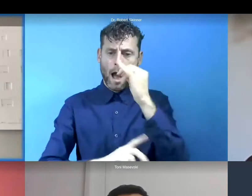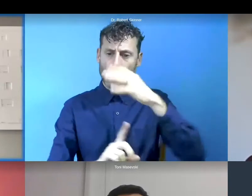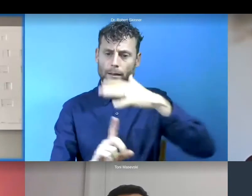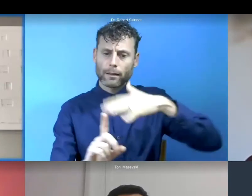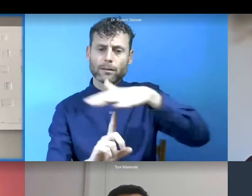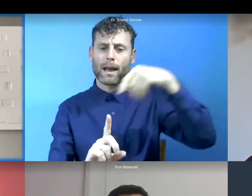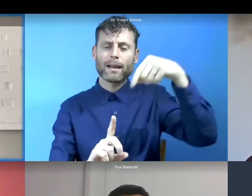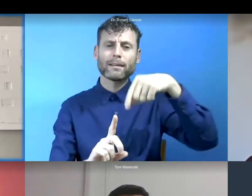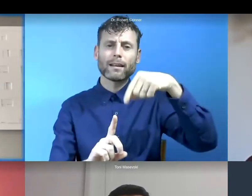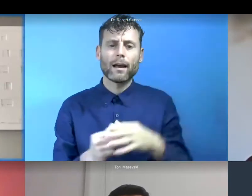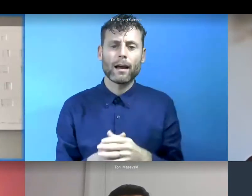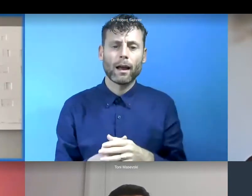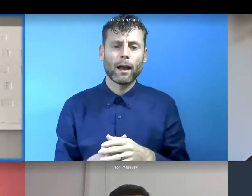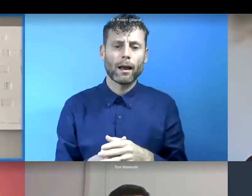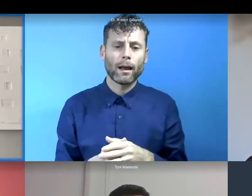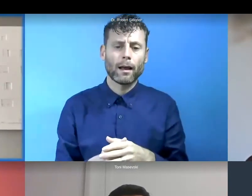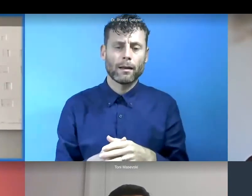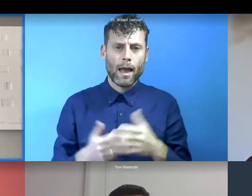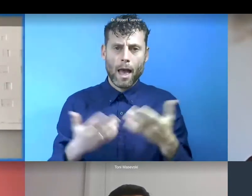use of public